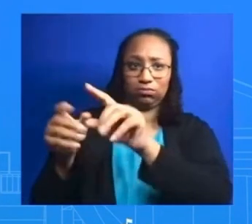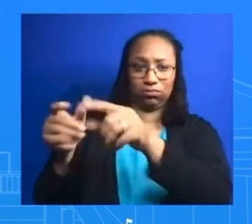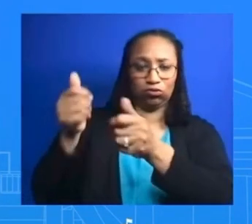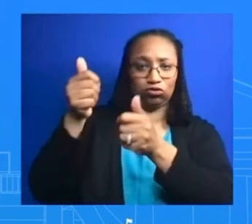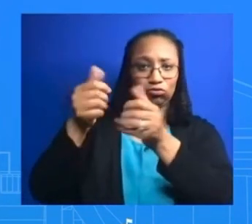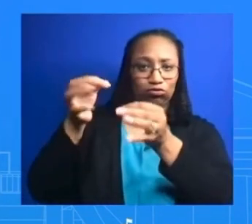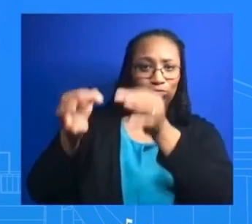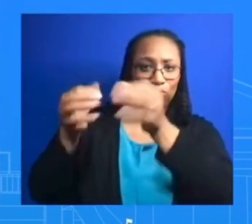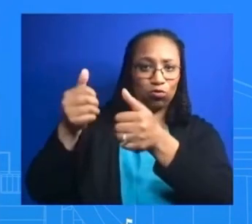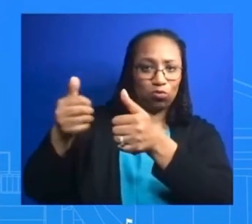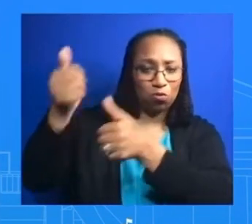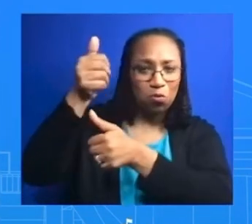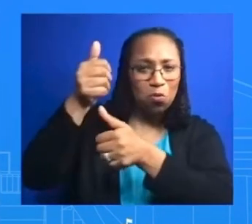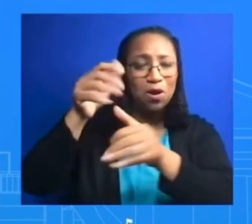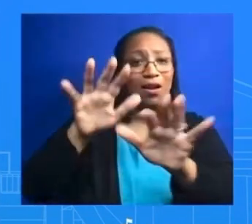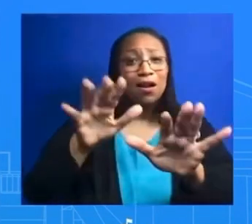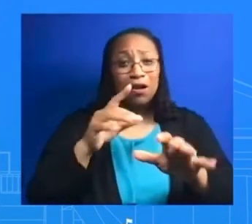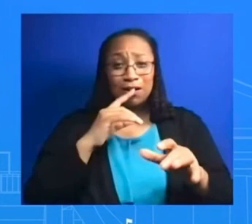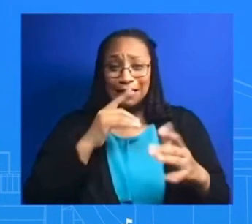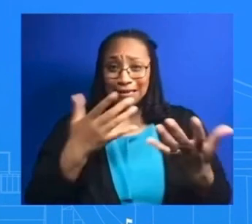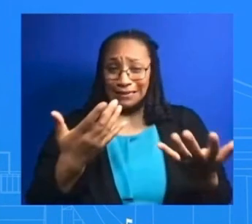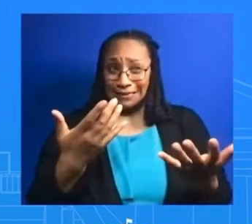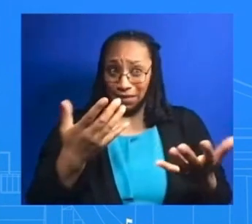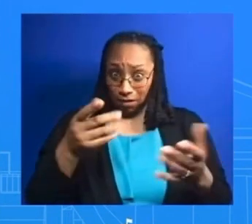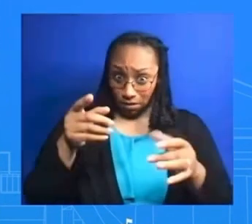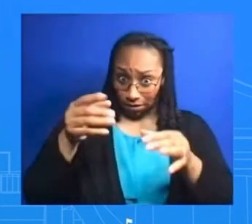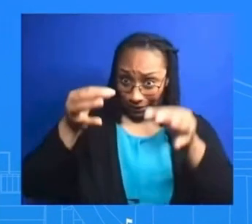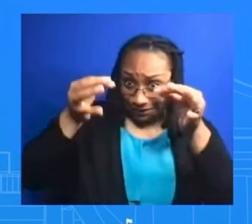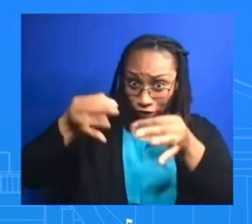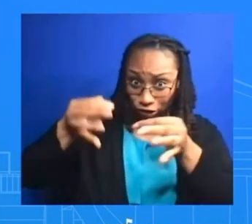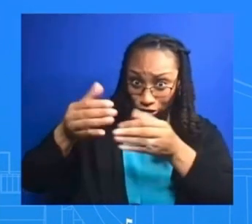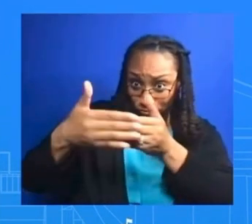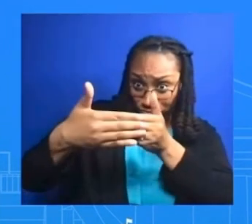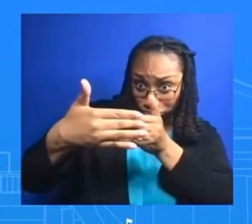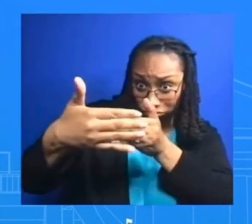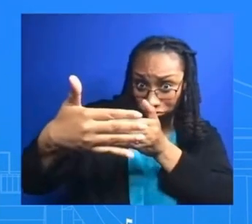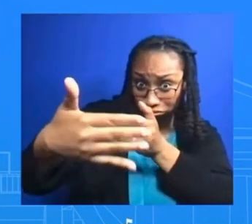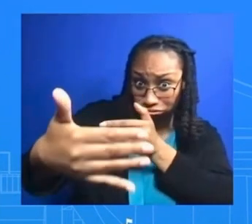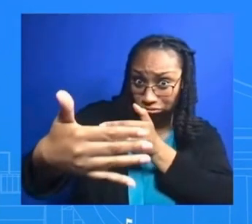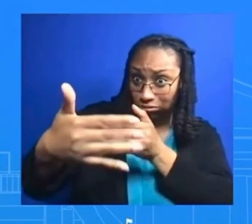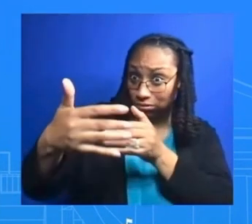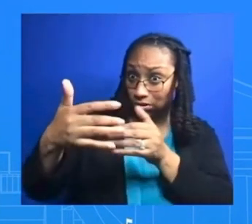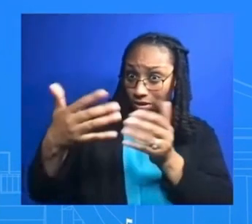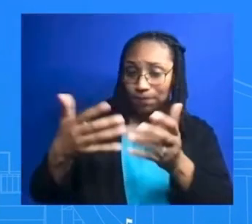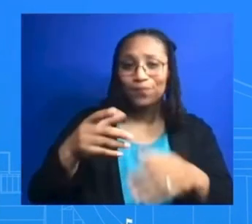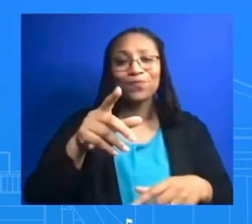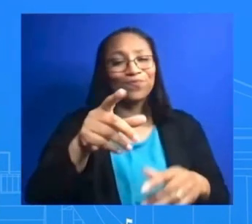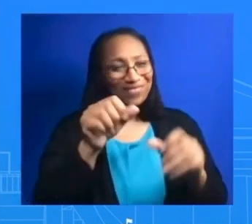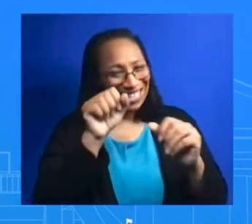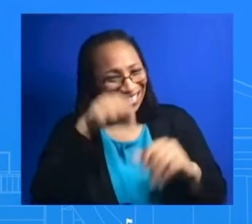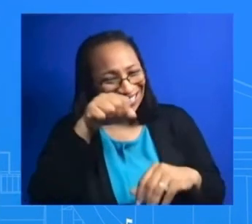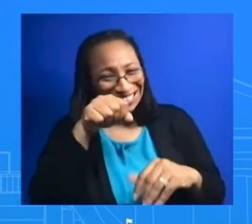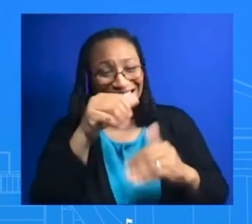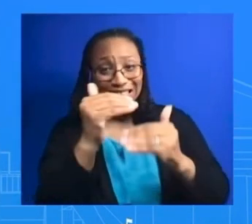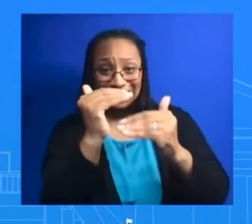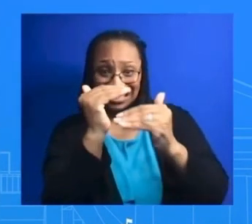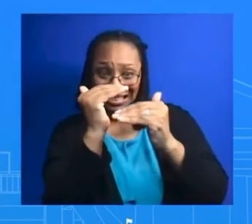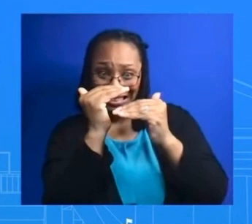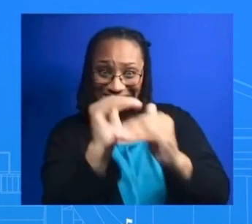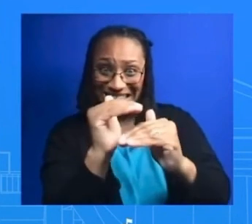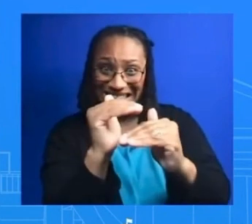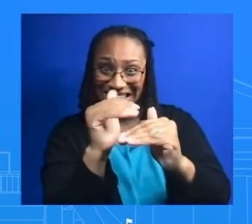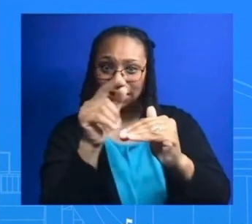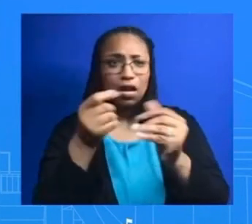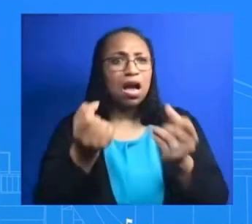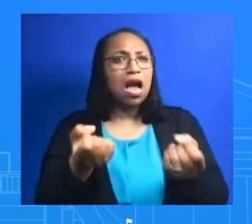restrictions on what the executive branch can do in certain situations, even when, in our view, Congress speaks clearly about what the executive branch can